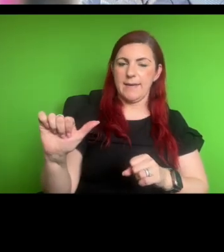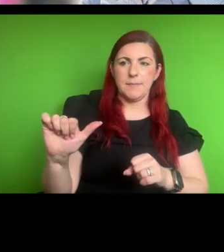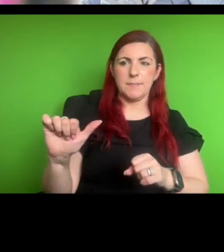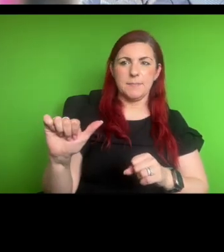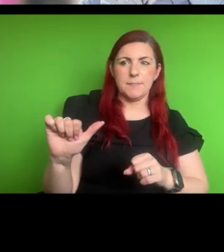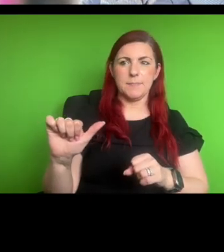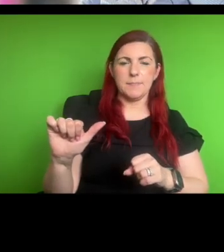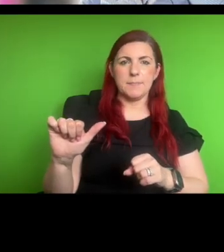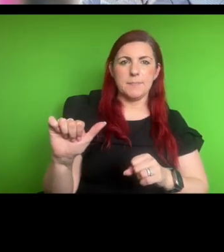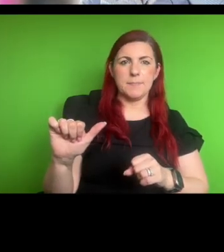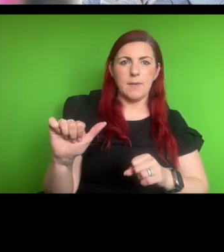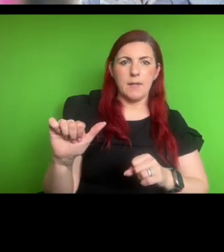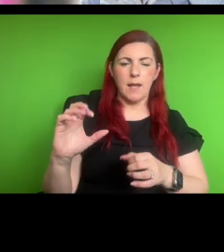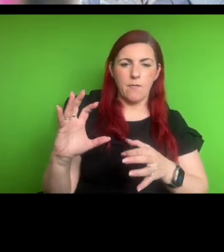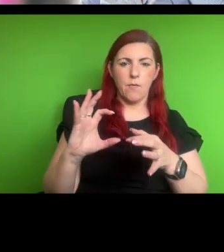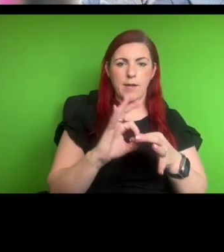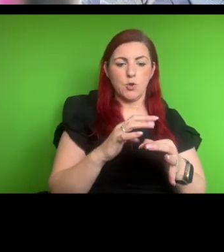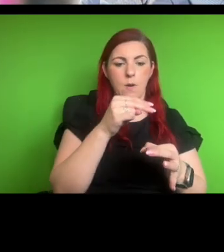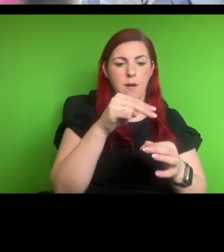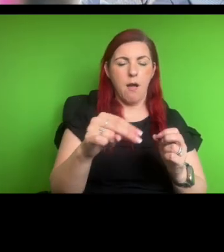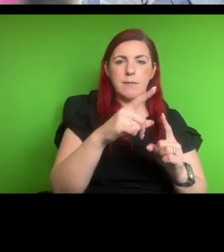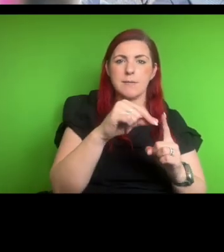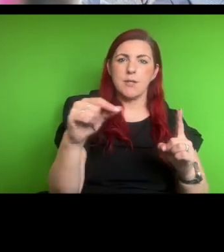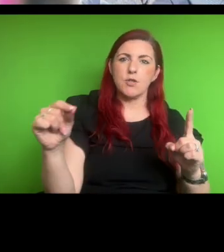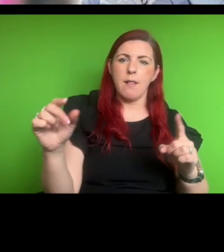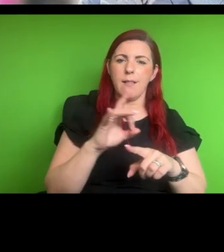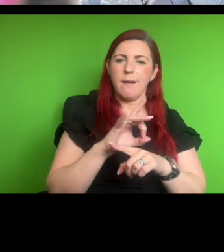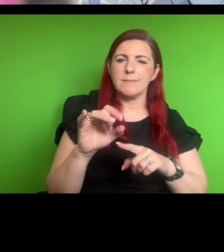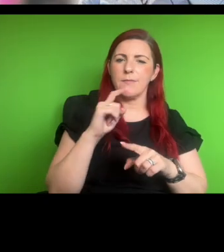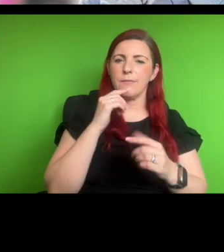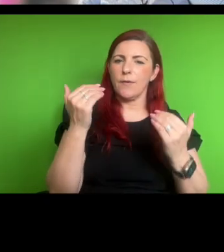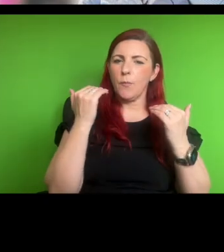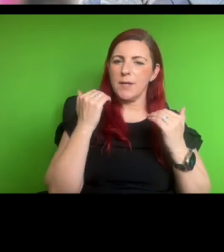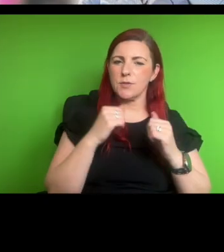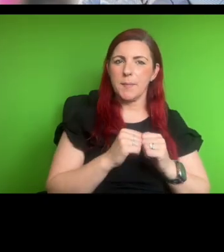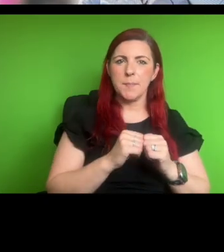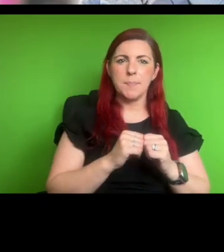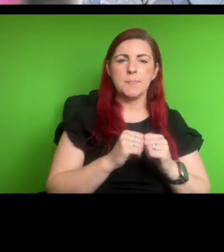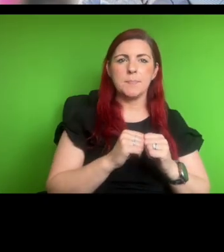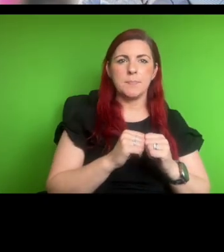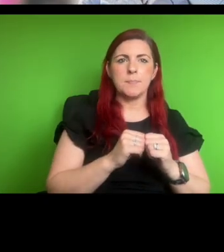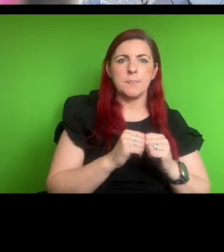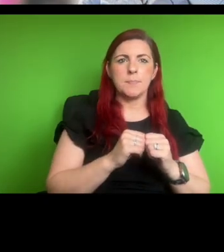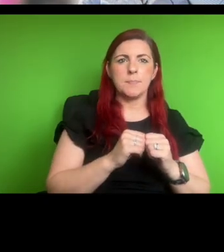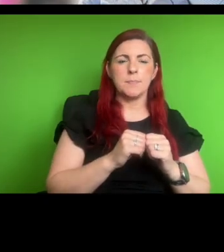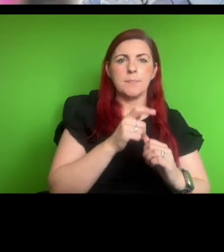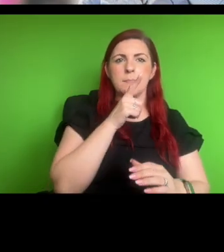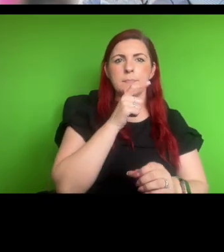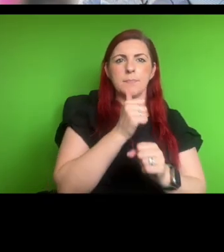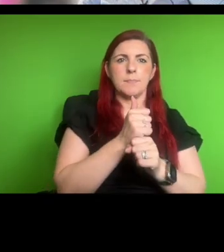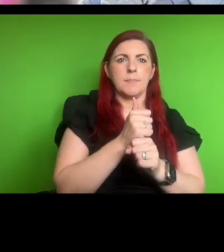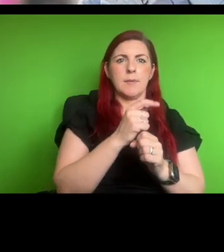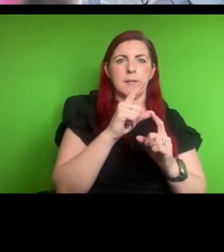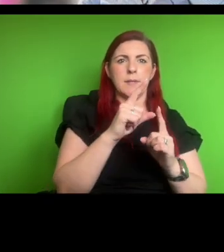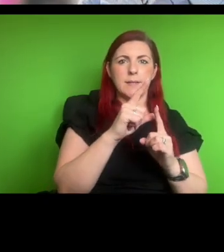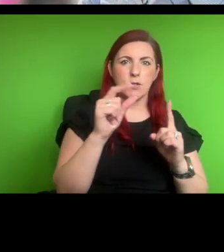non-digital form of information. It sets out visual, auditory, and tactile